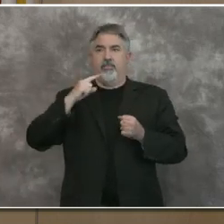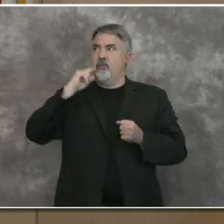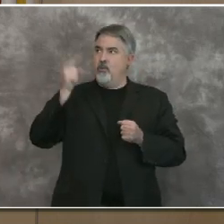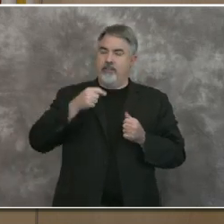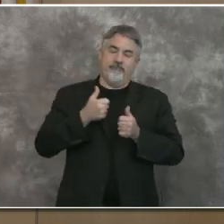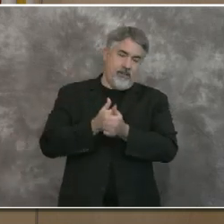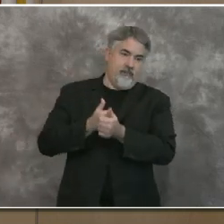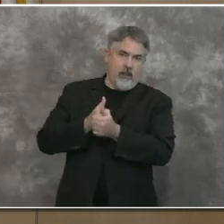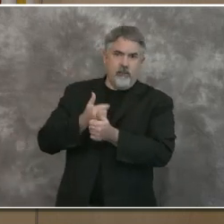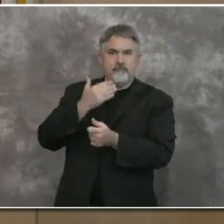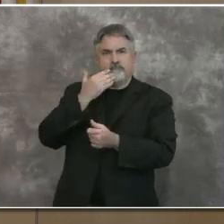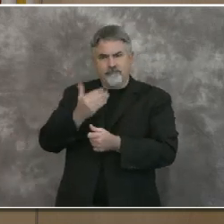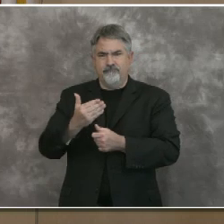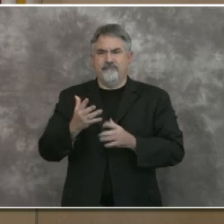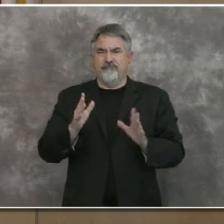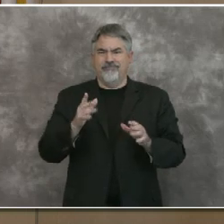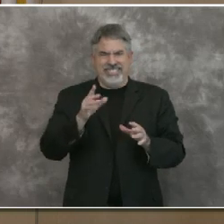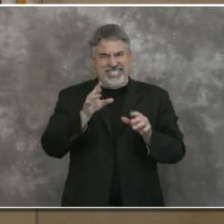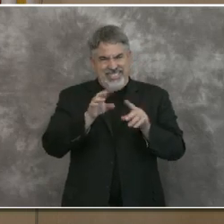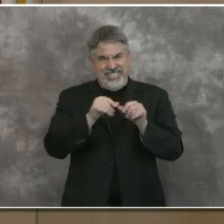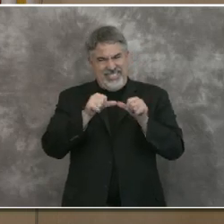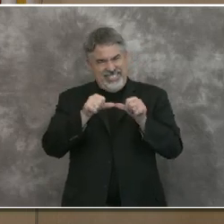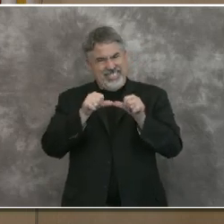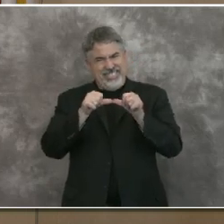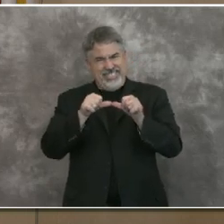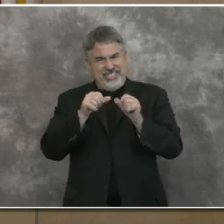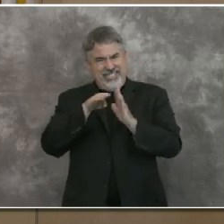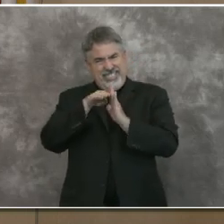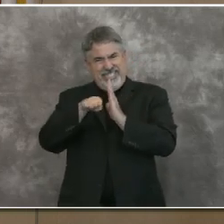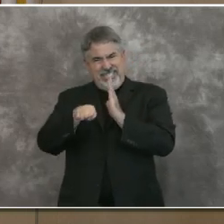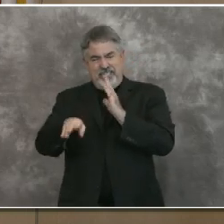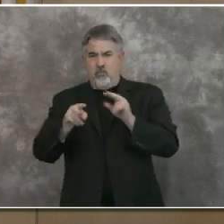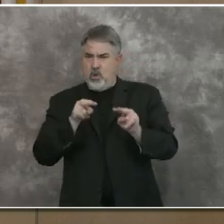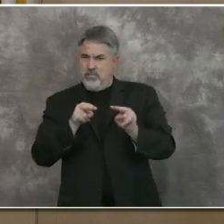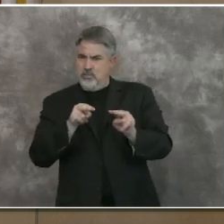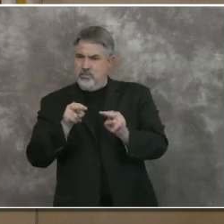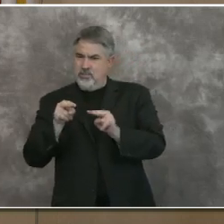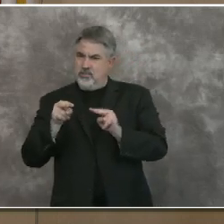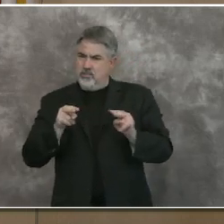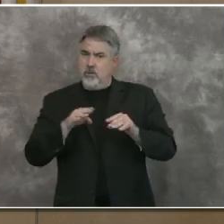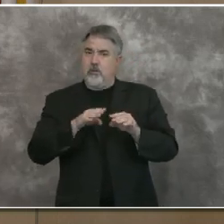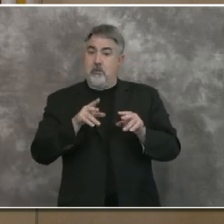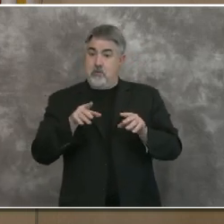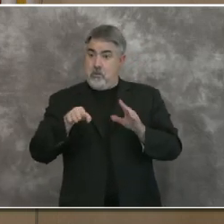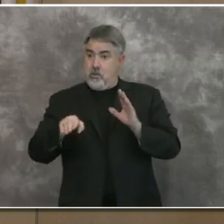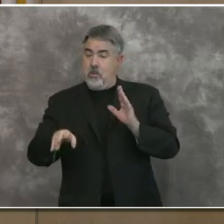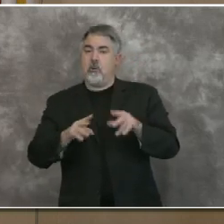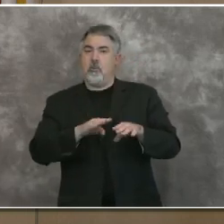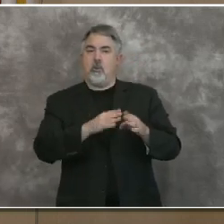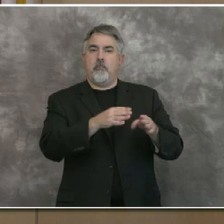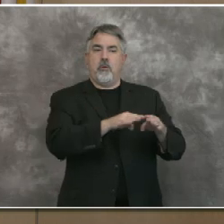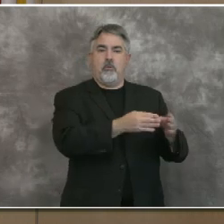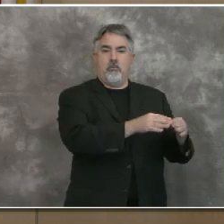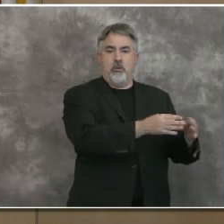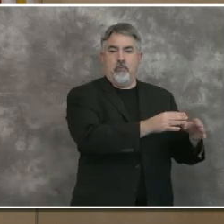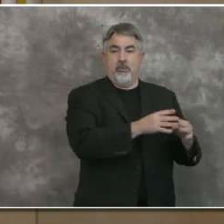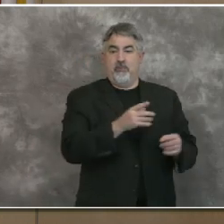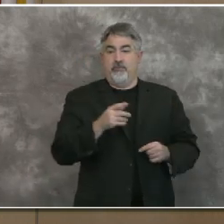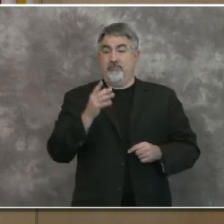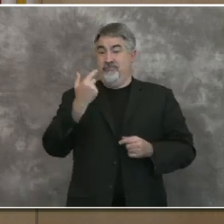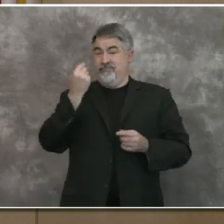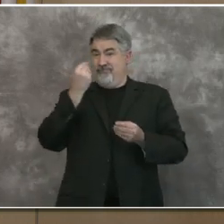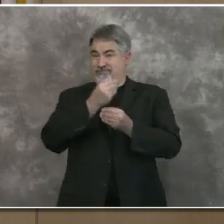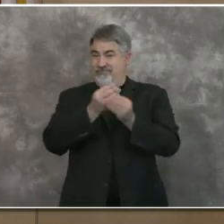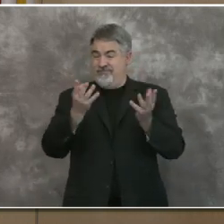to aggressively monitor these data to support further opening of our local businesses. One last message I'd like to leave